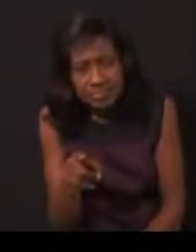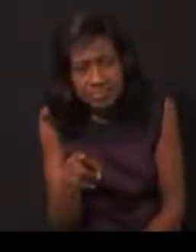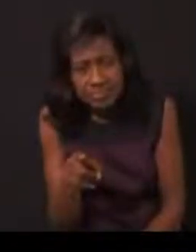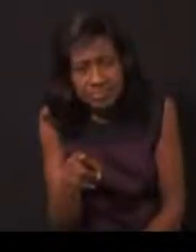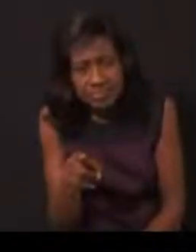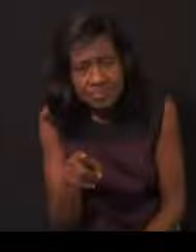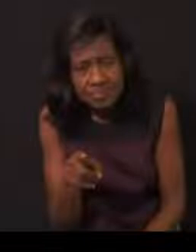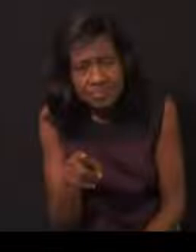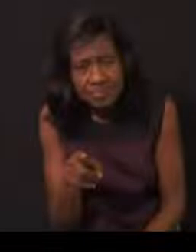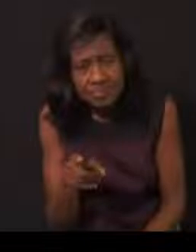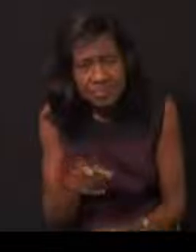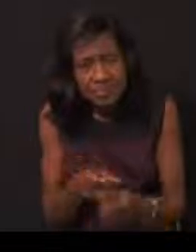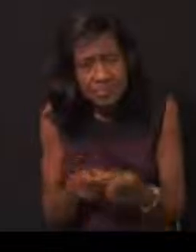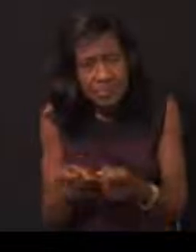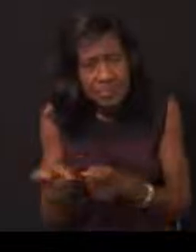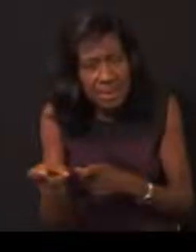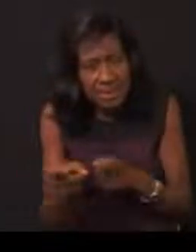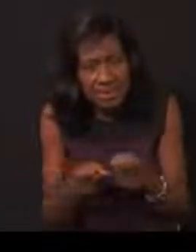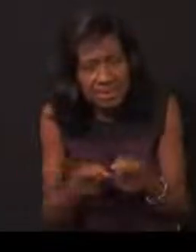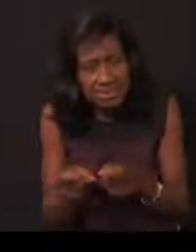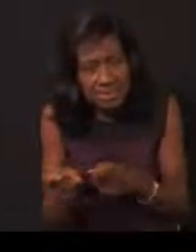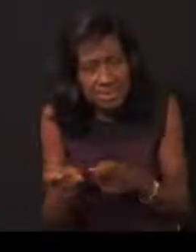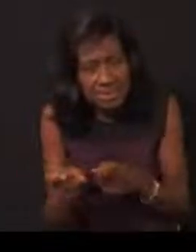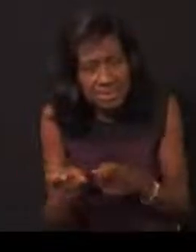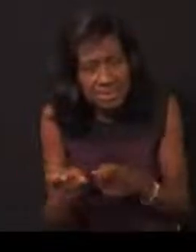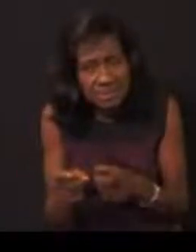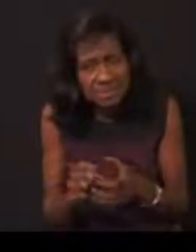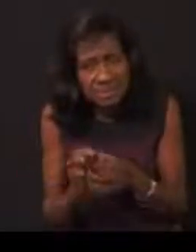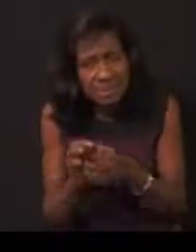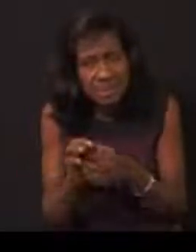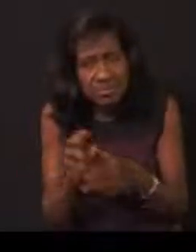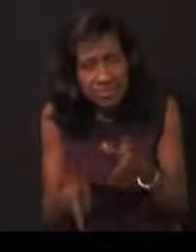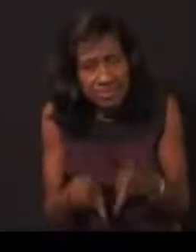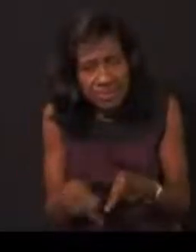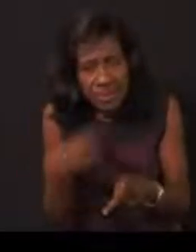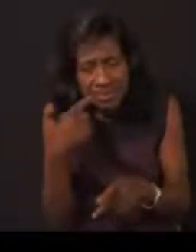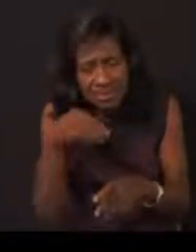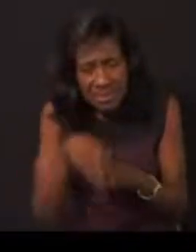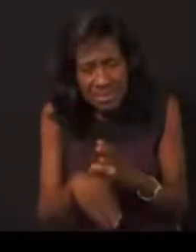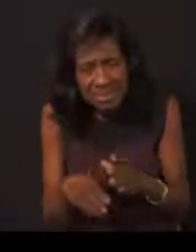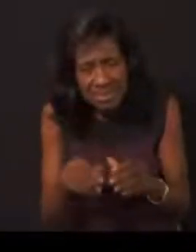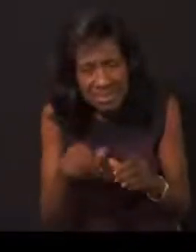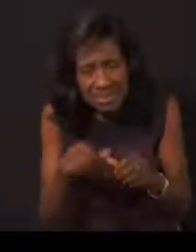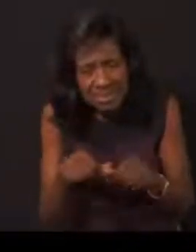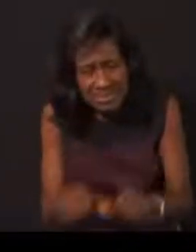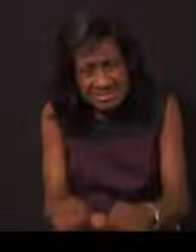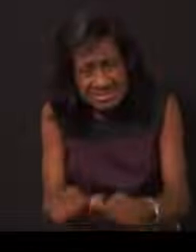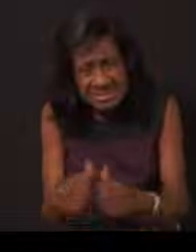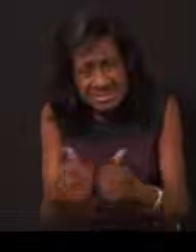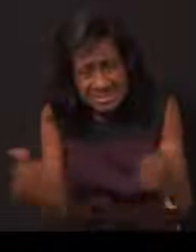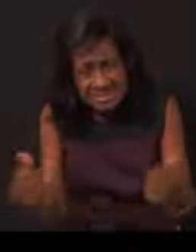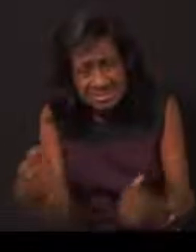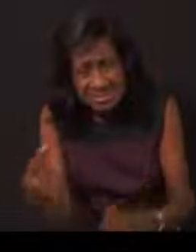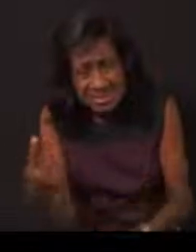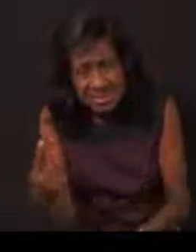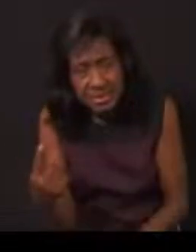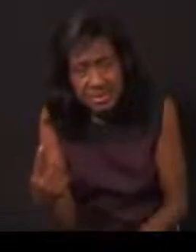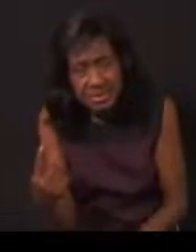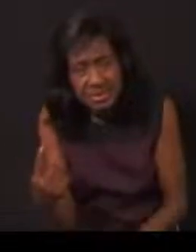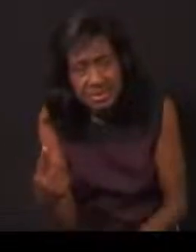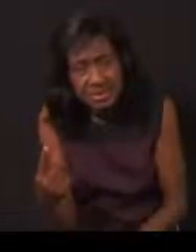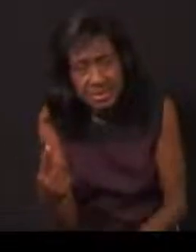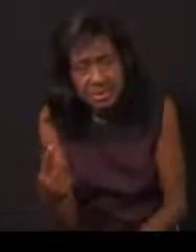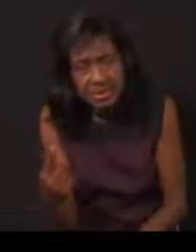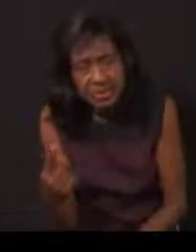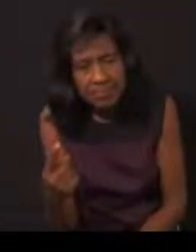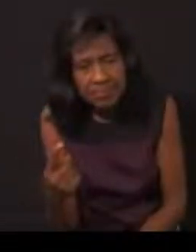the management of those that are in quarantine. Whilst I appreciate, I think this might be a question for the minister actually, whilst I appreciate that we're now